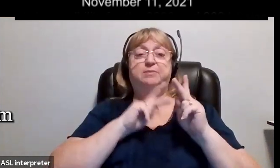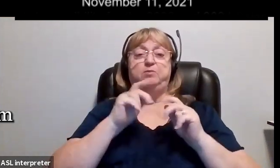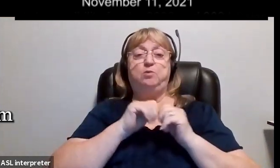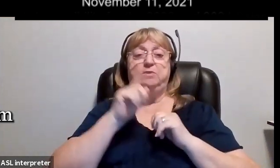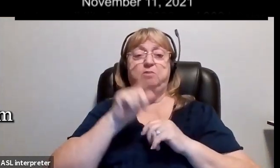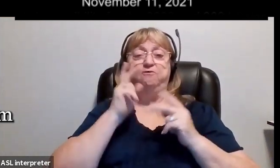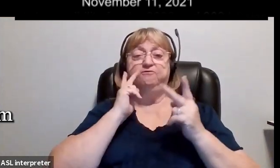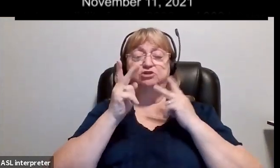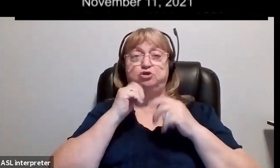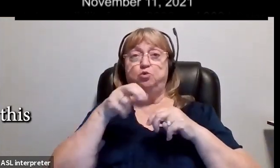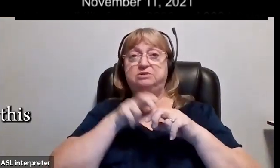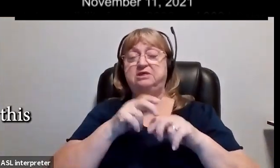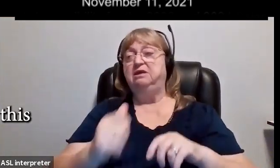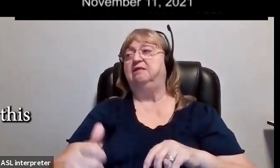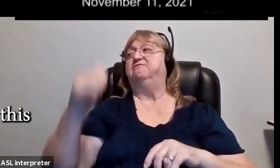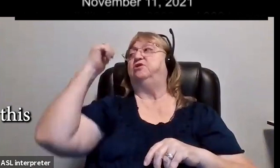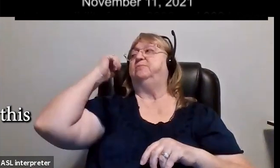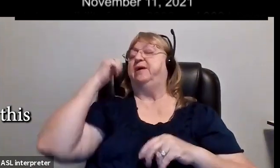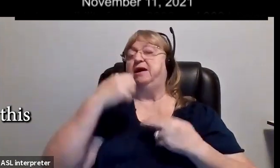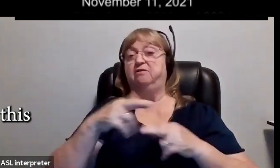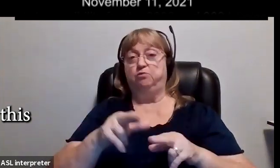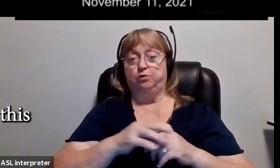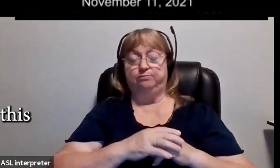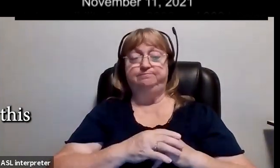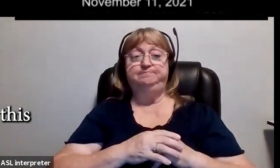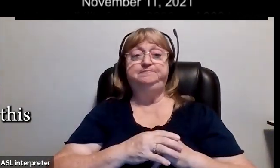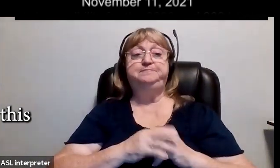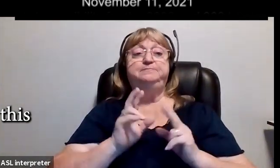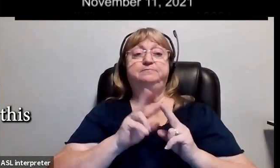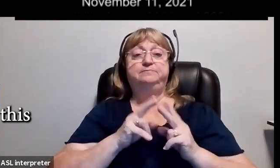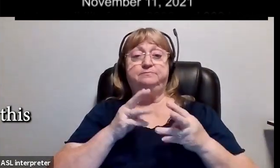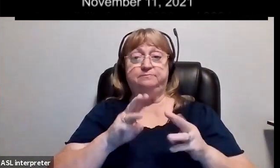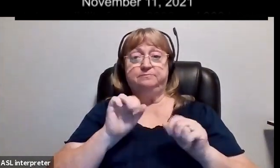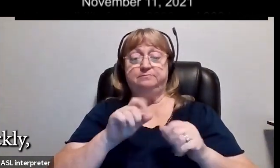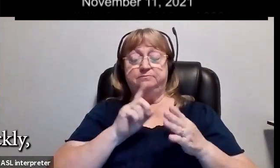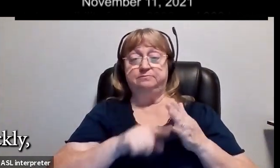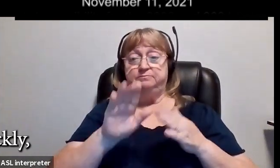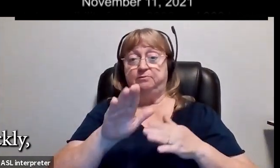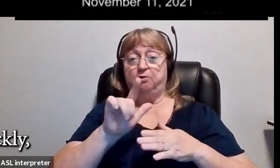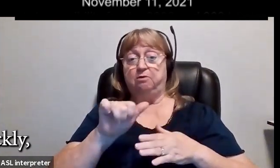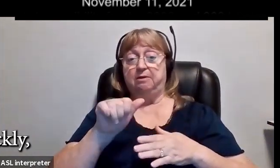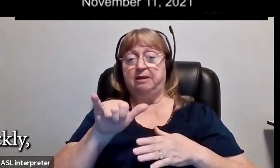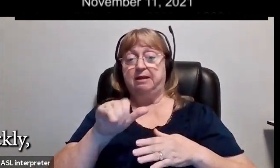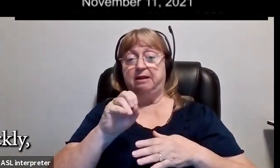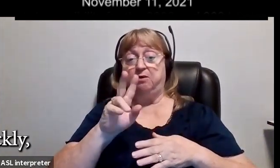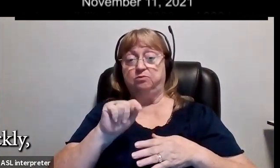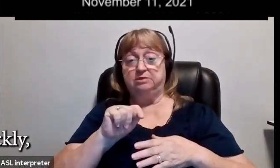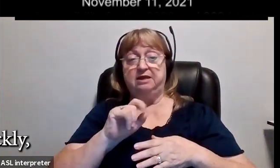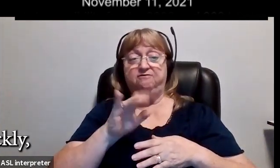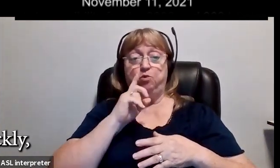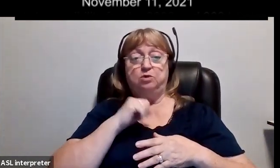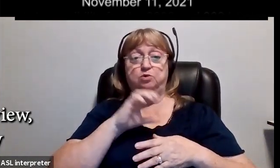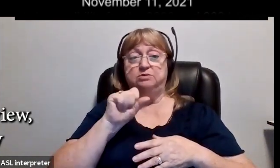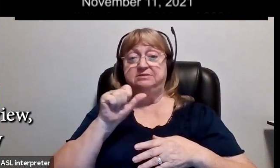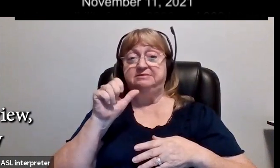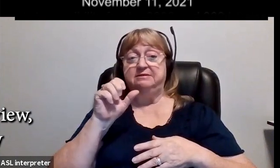room to make things easier. So a couple ways that you can do this to check your layout. If you want to scan